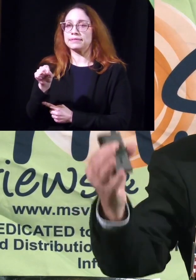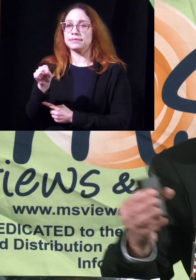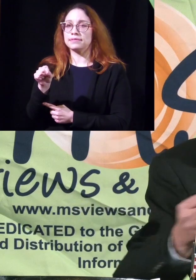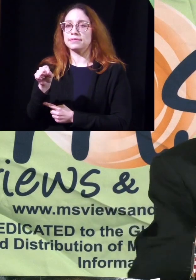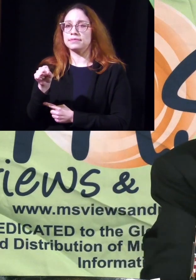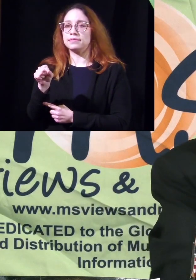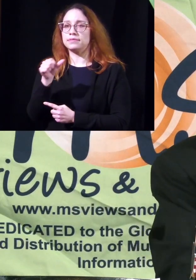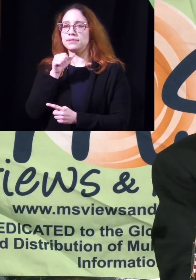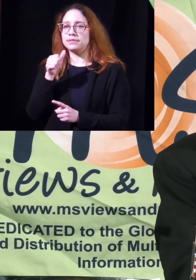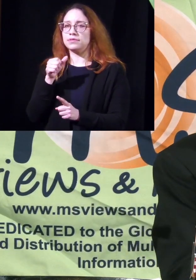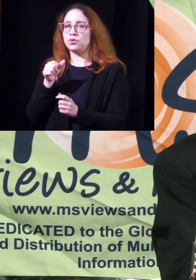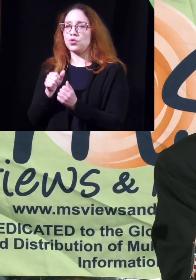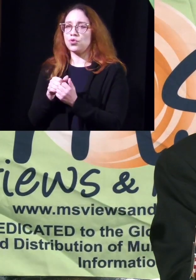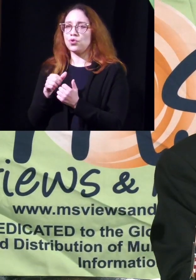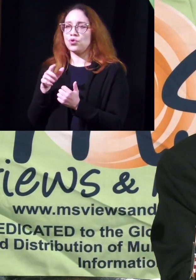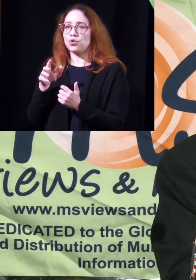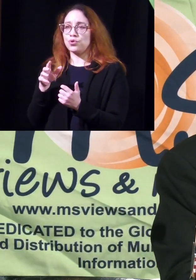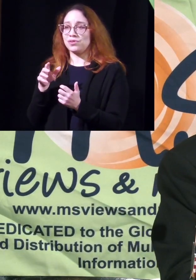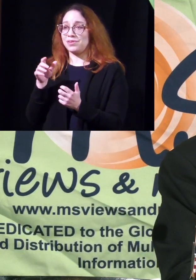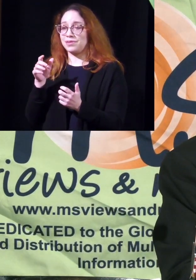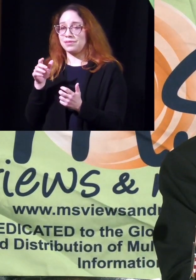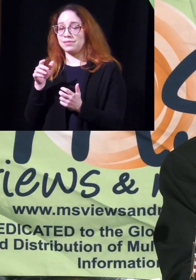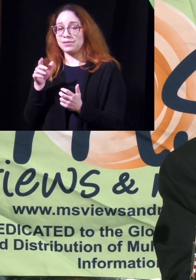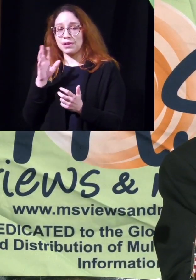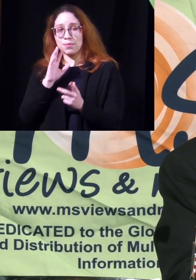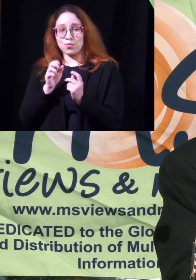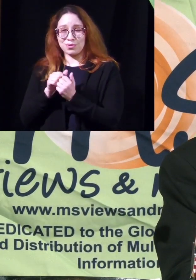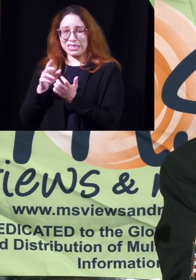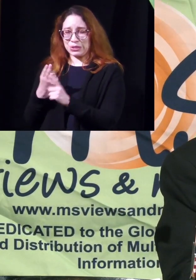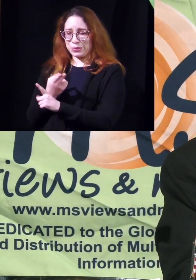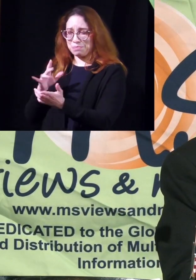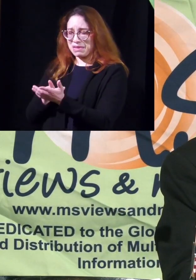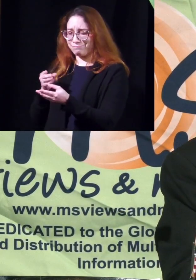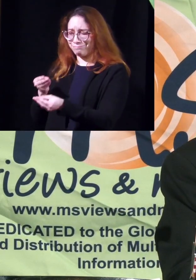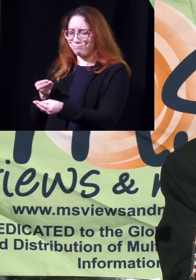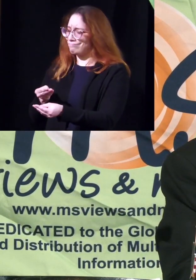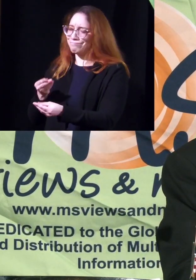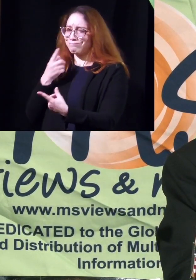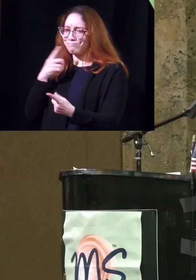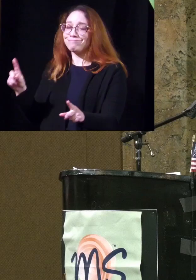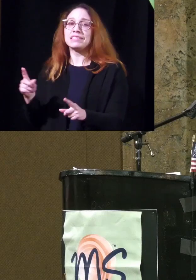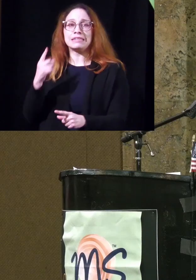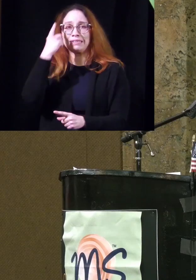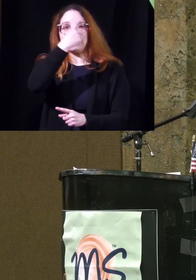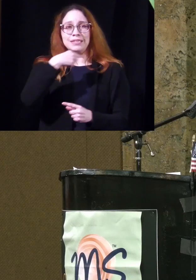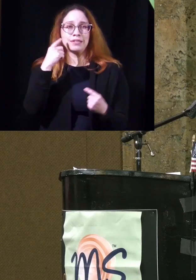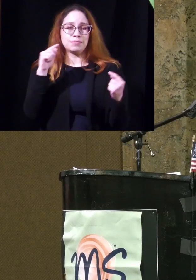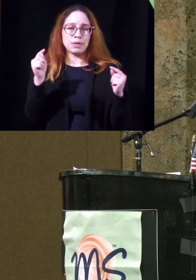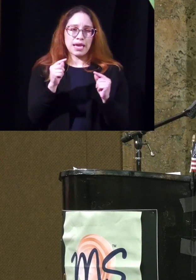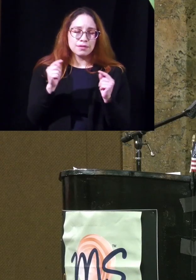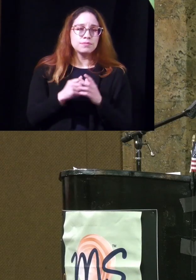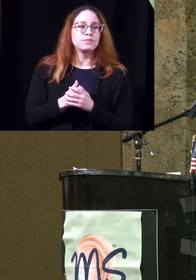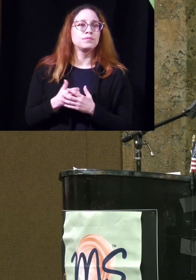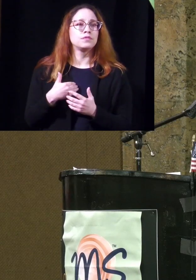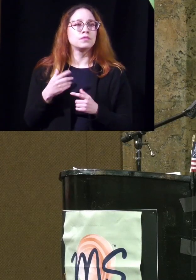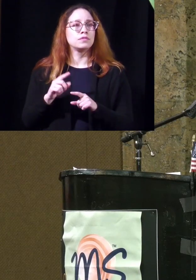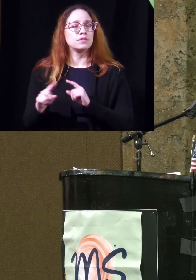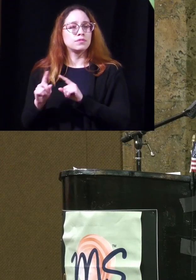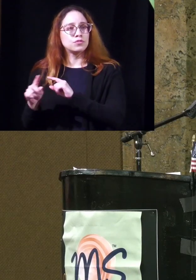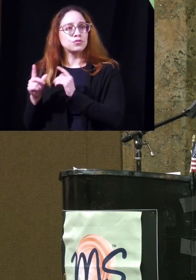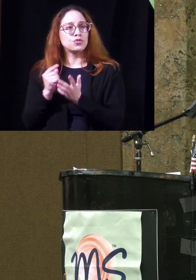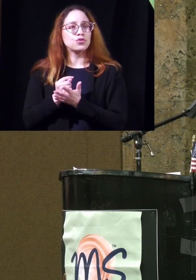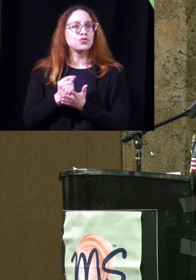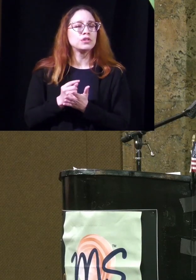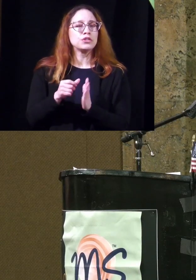doesn't respond as well as in people that get it without MS, but it's a very sharp facial pain that can come and go, and we have medical treatments